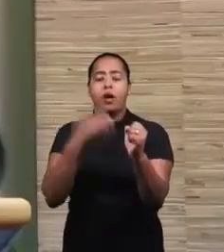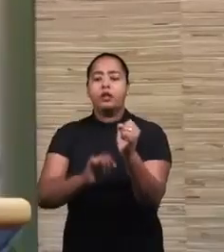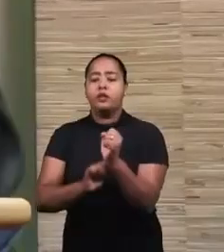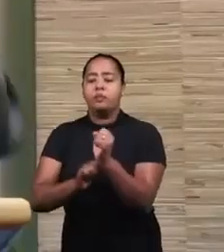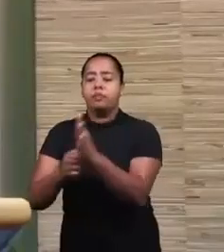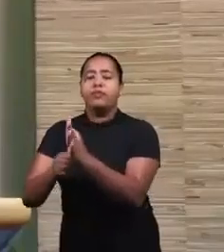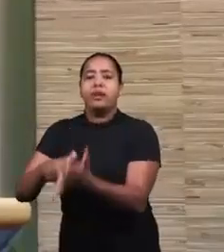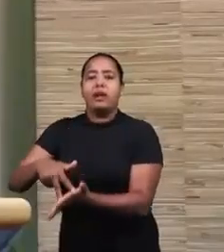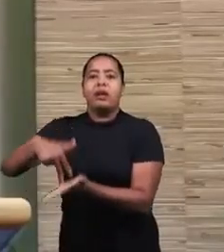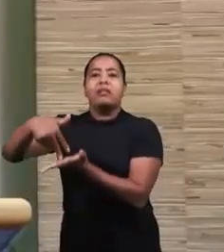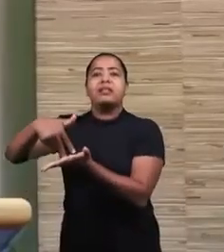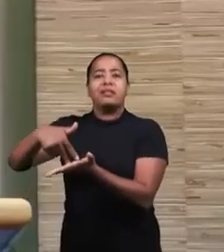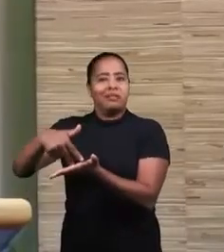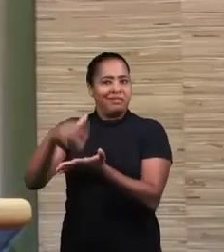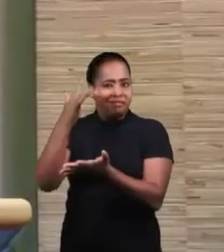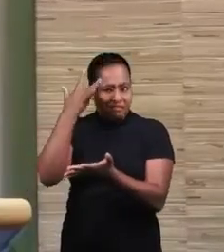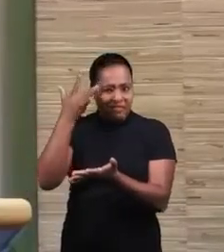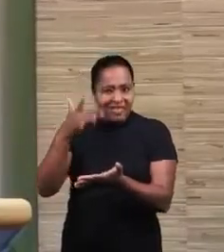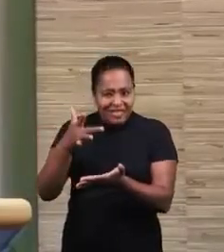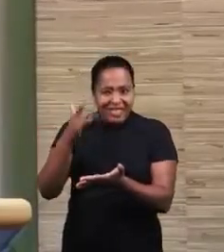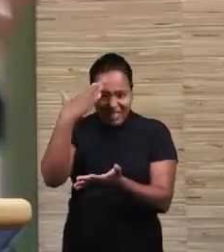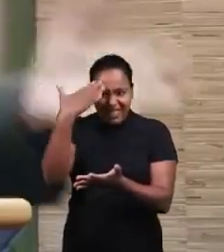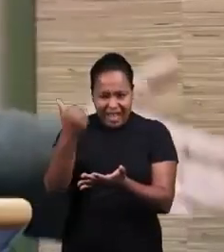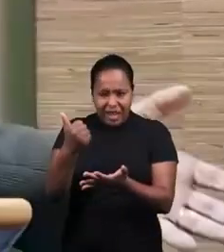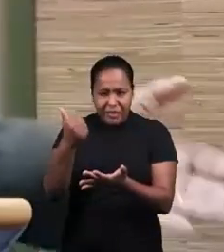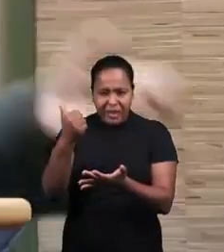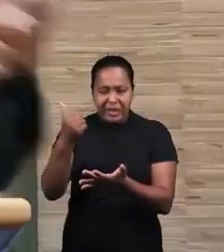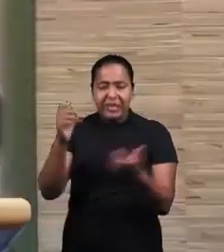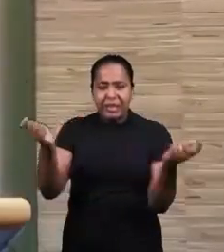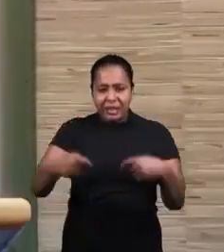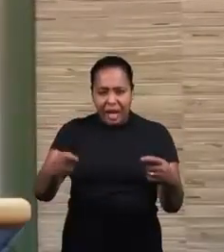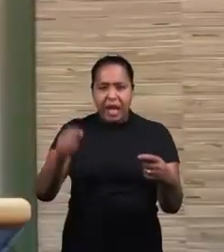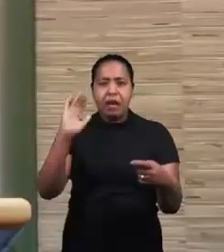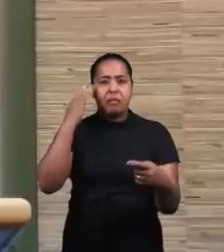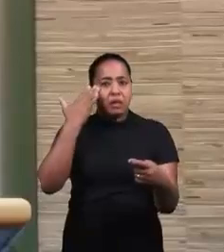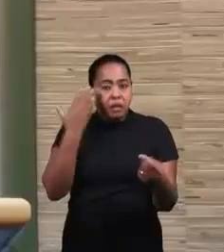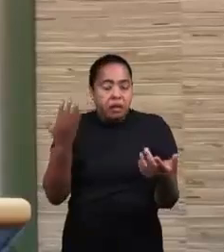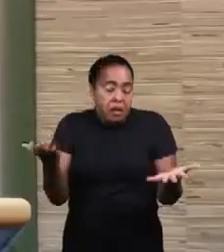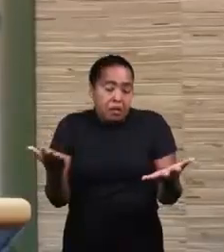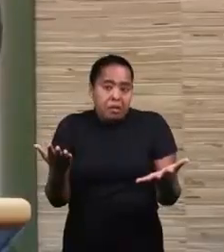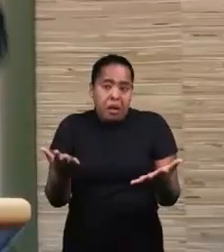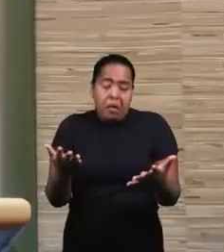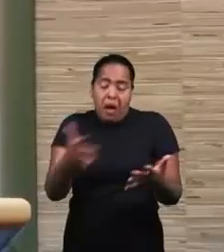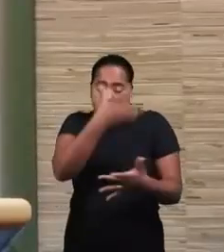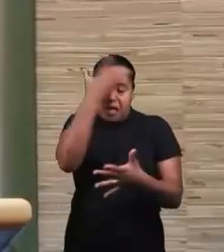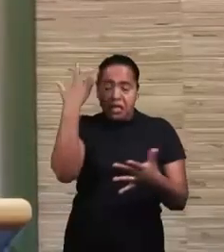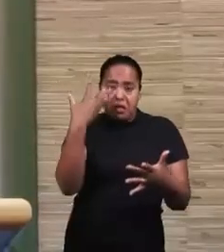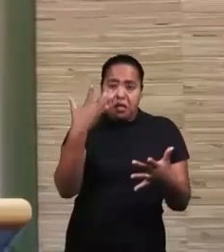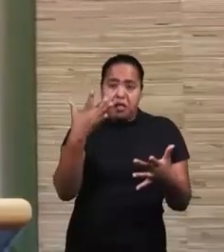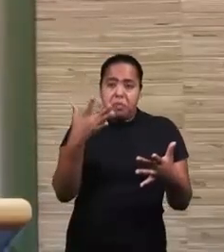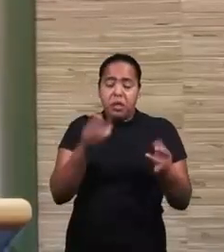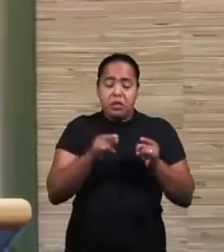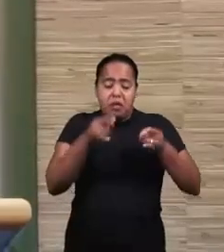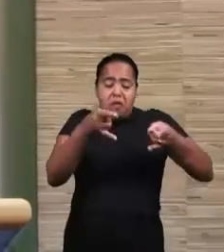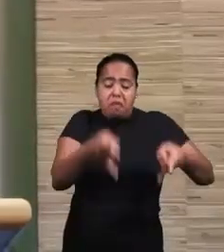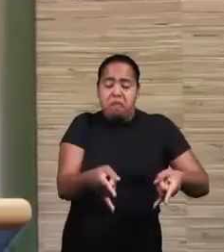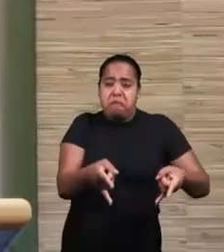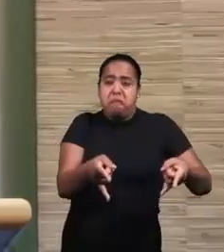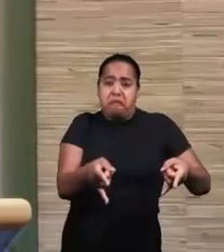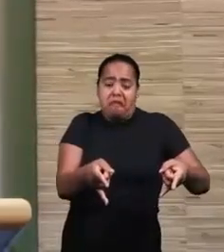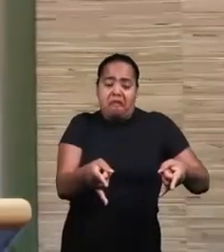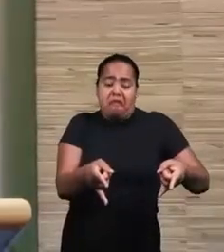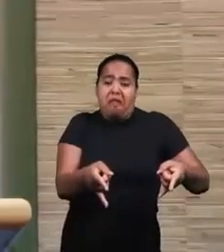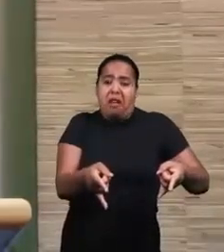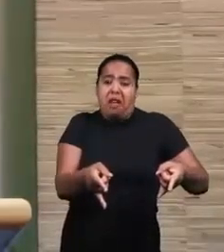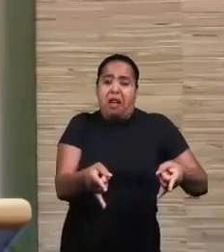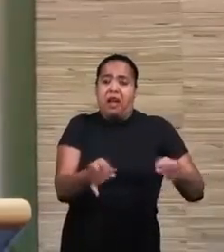Only those who do not understand. They will think that death and resurrection is to go out with Jesus' coffin, walking back and forth.